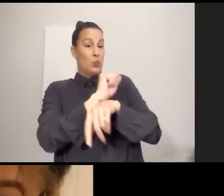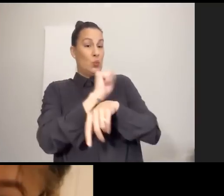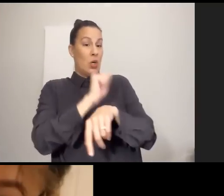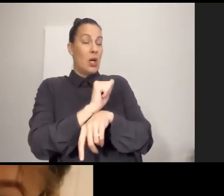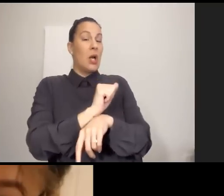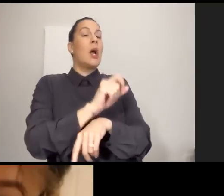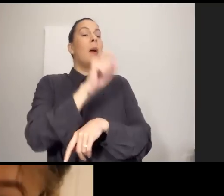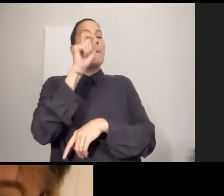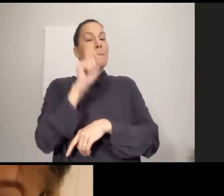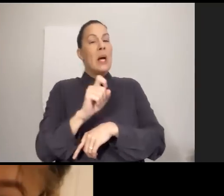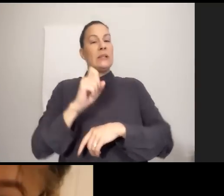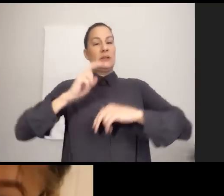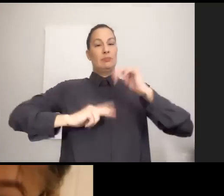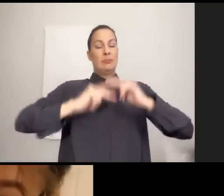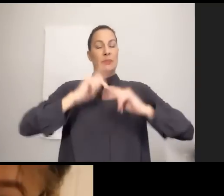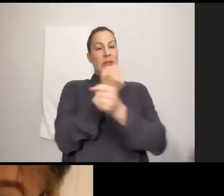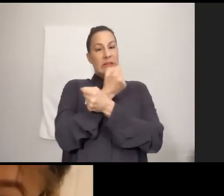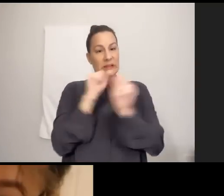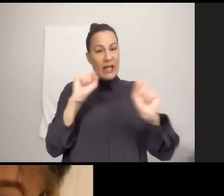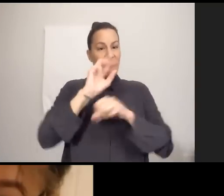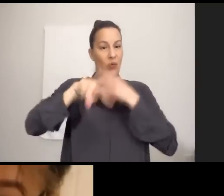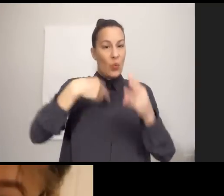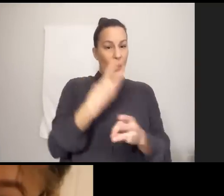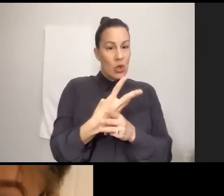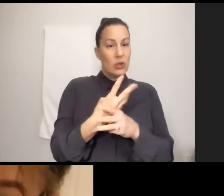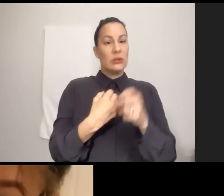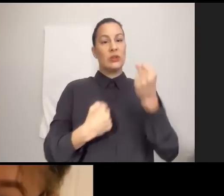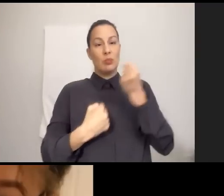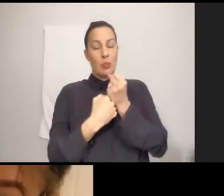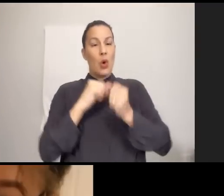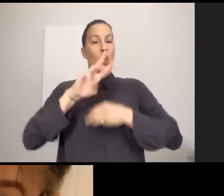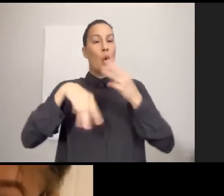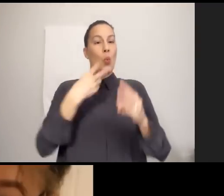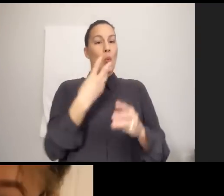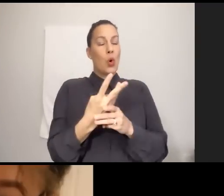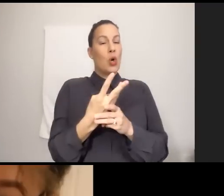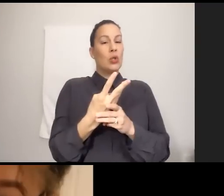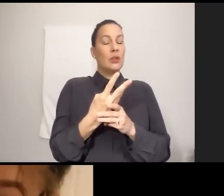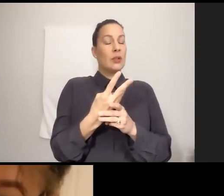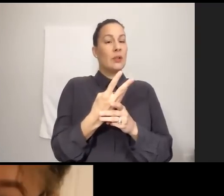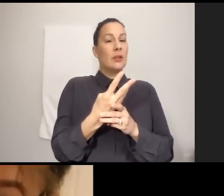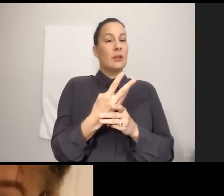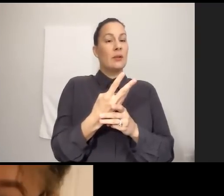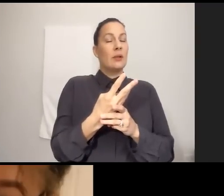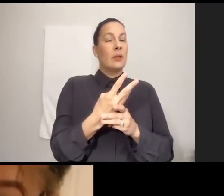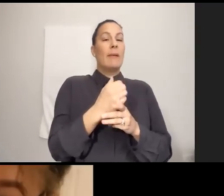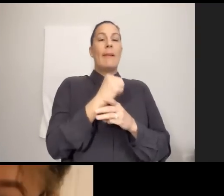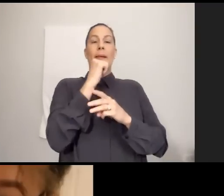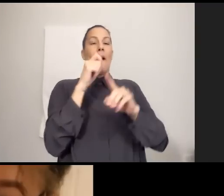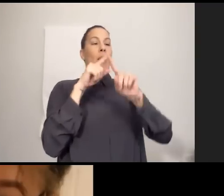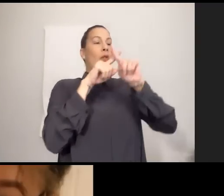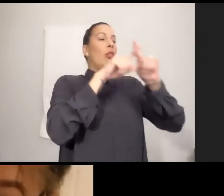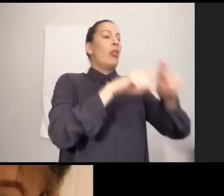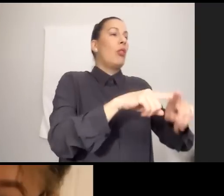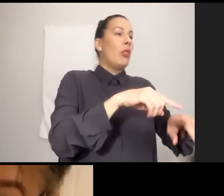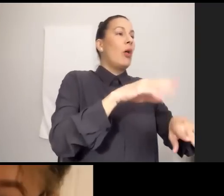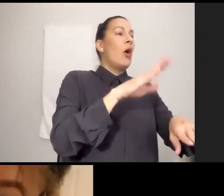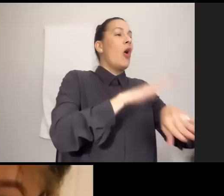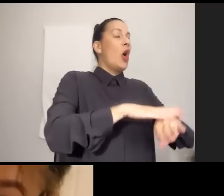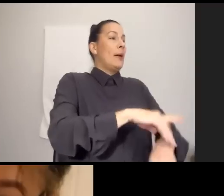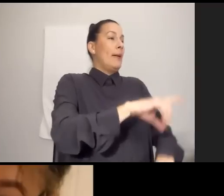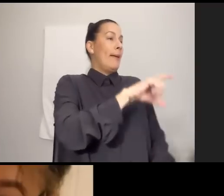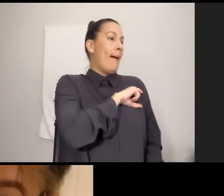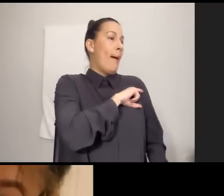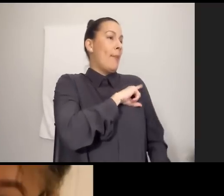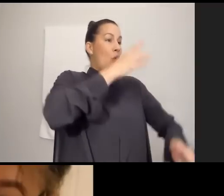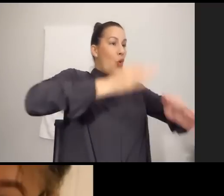world of safety and support outside of the state, outside of reliance on cops and courts, because those